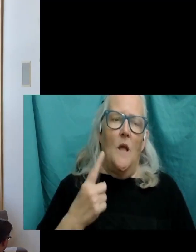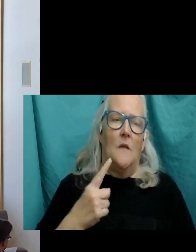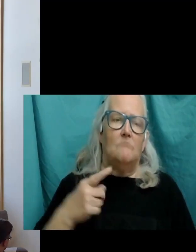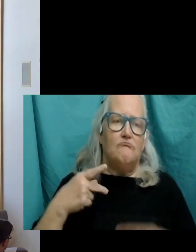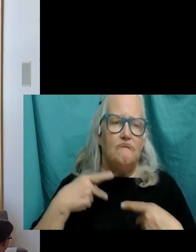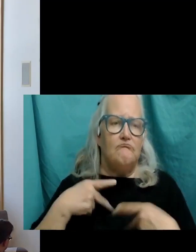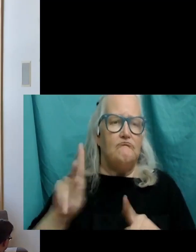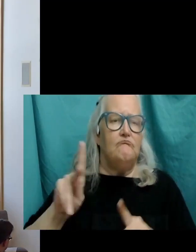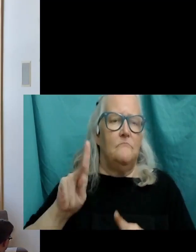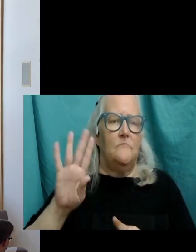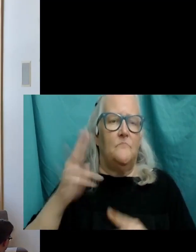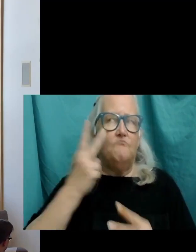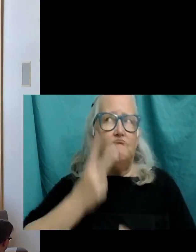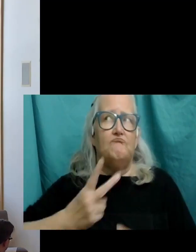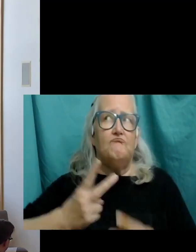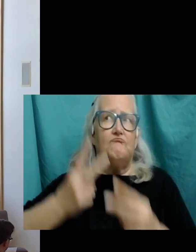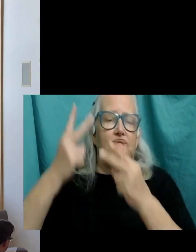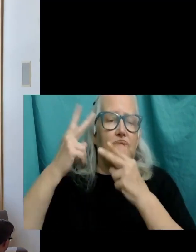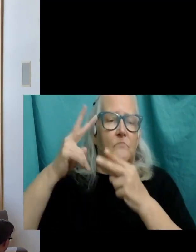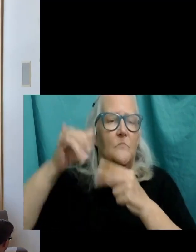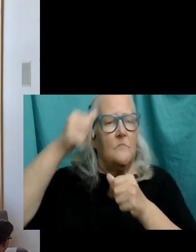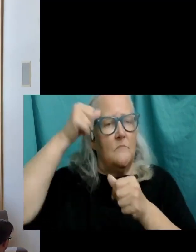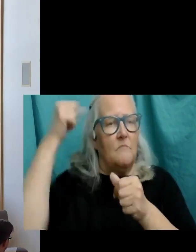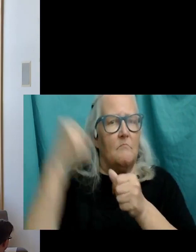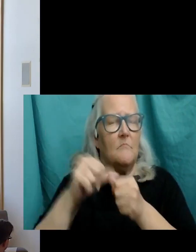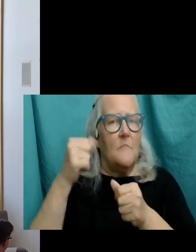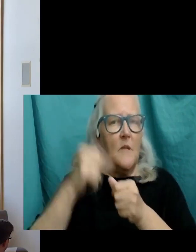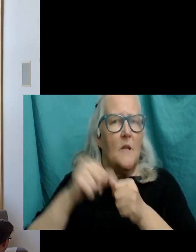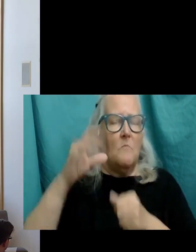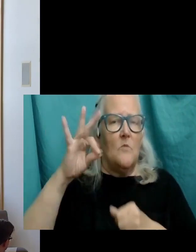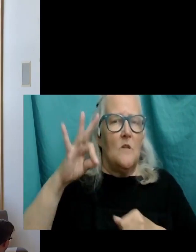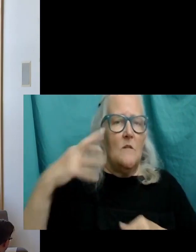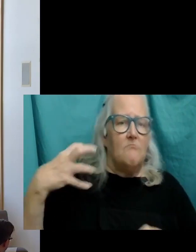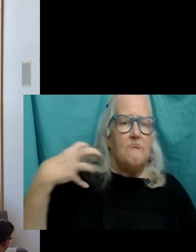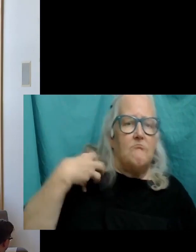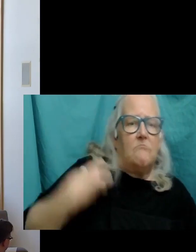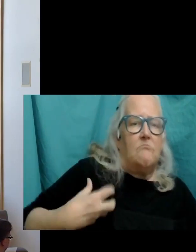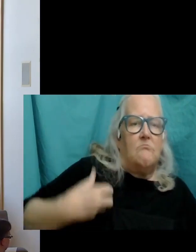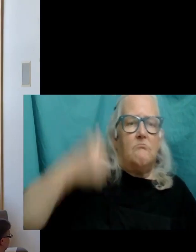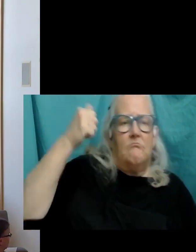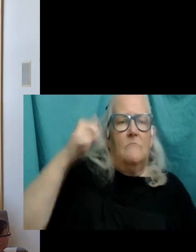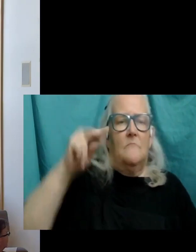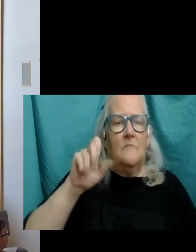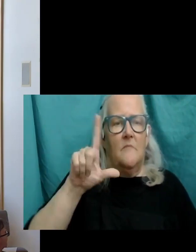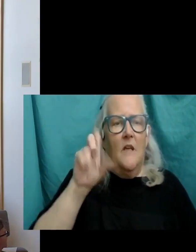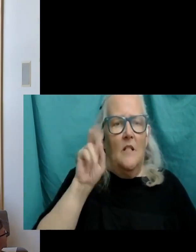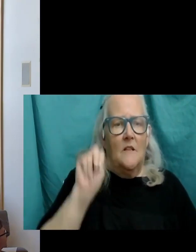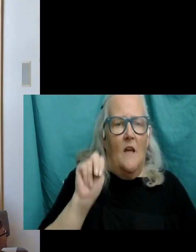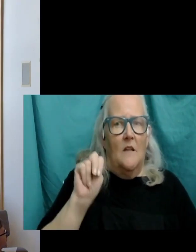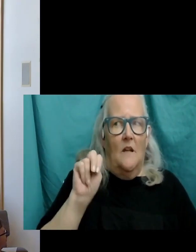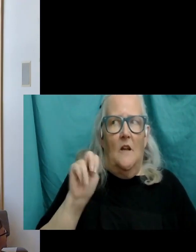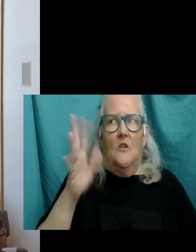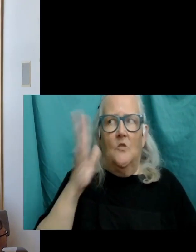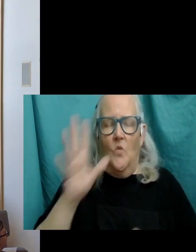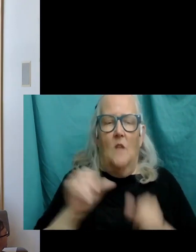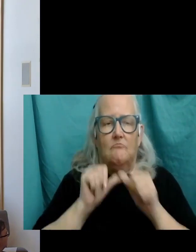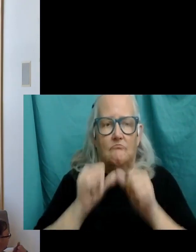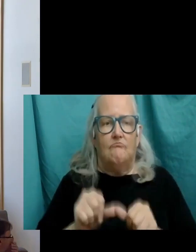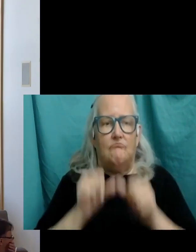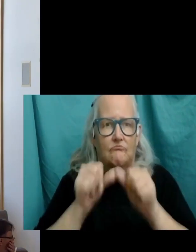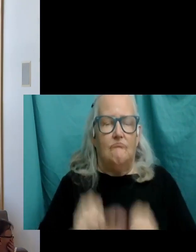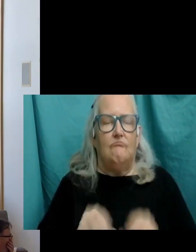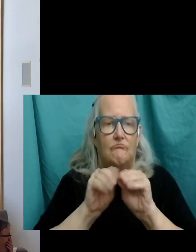let Nelson's proud memory go